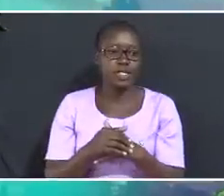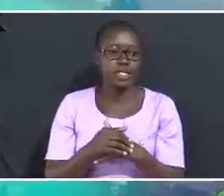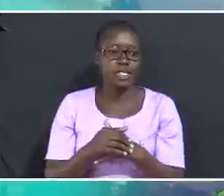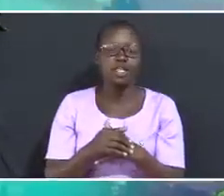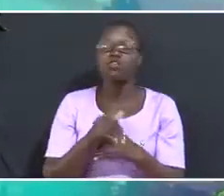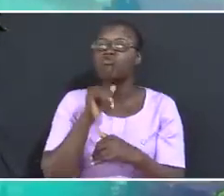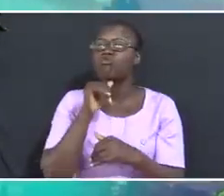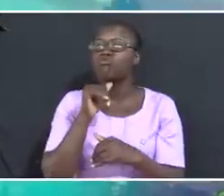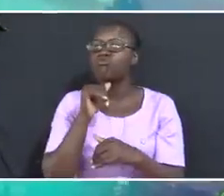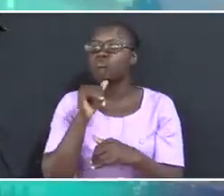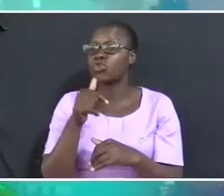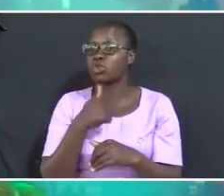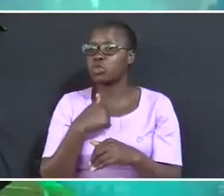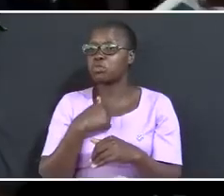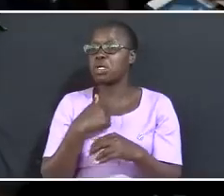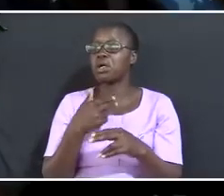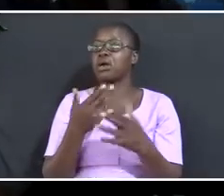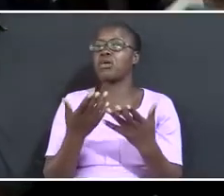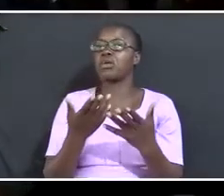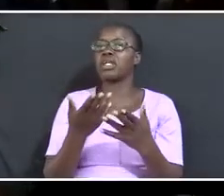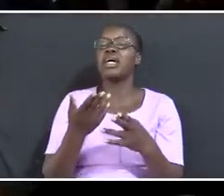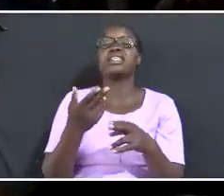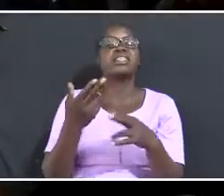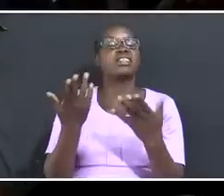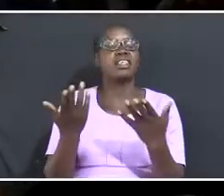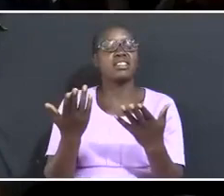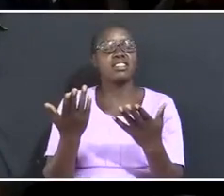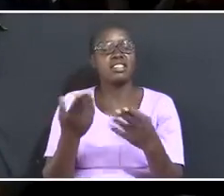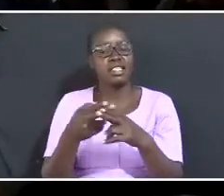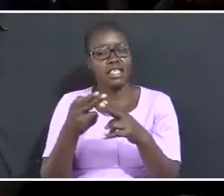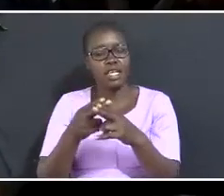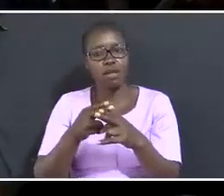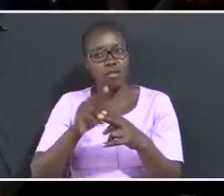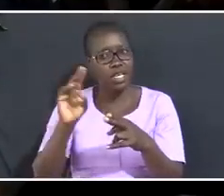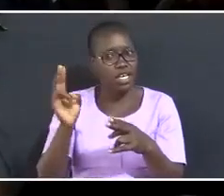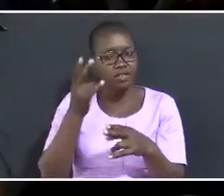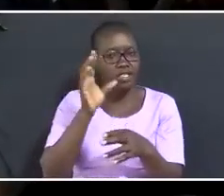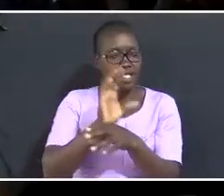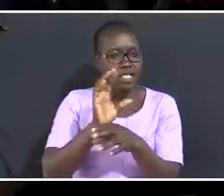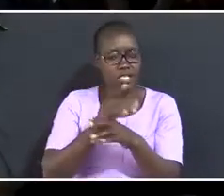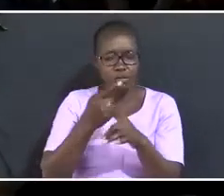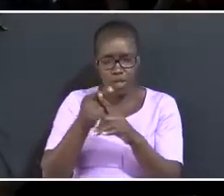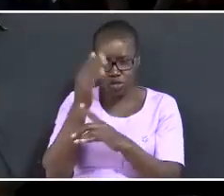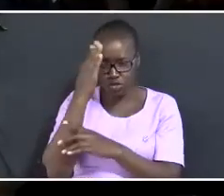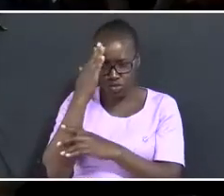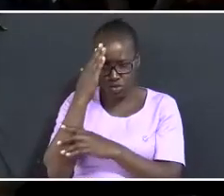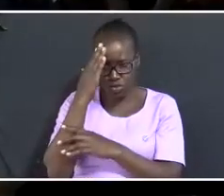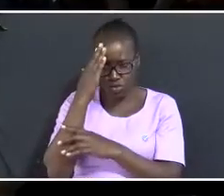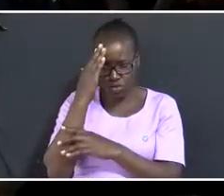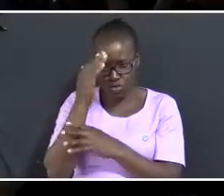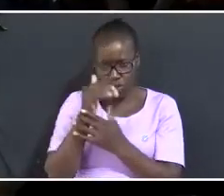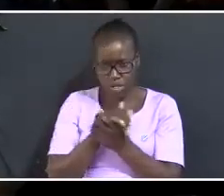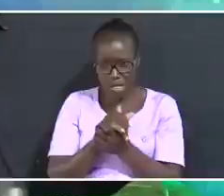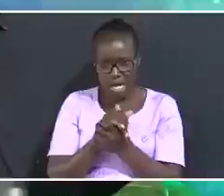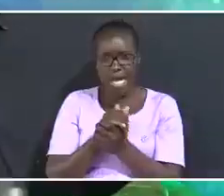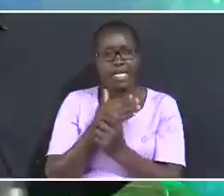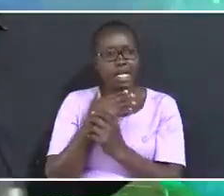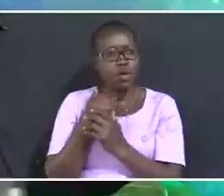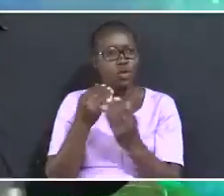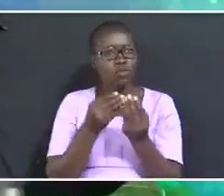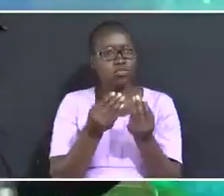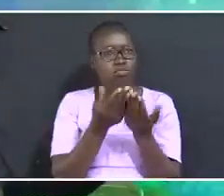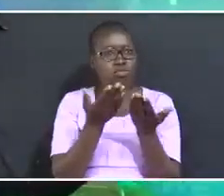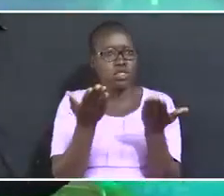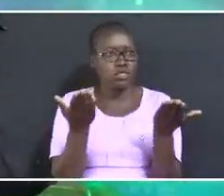Not merely by the name Seventh Day Adventist Church, but know it. And I want to give